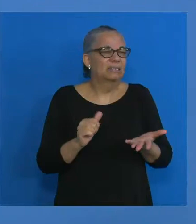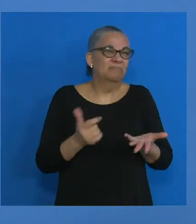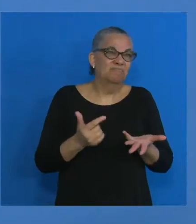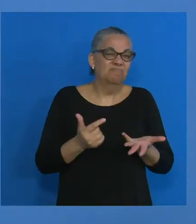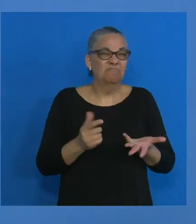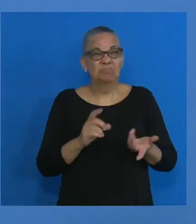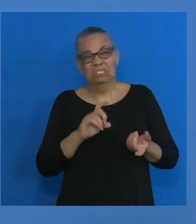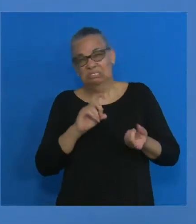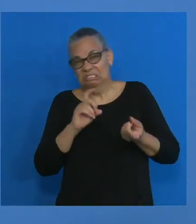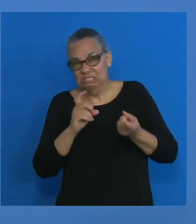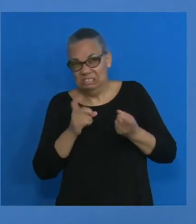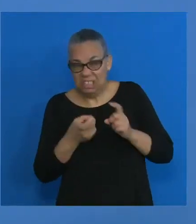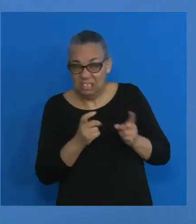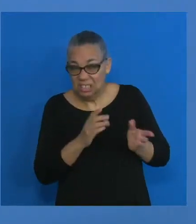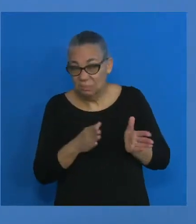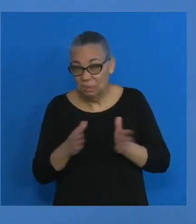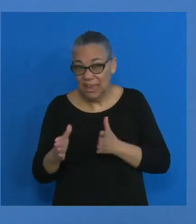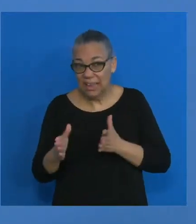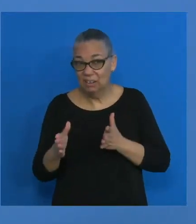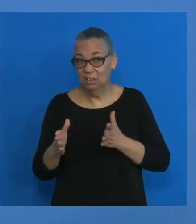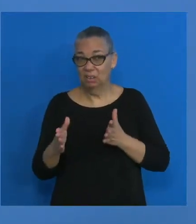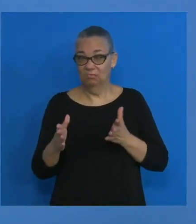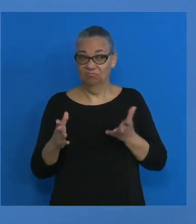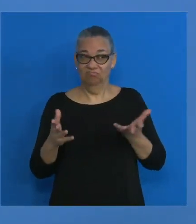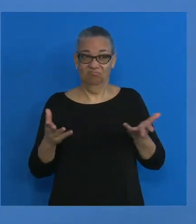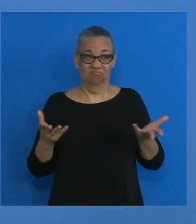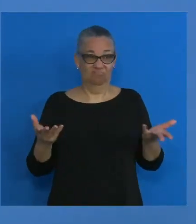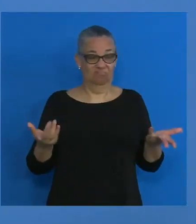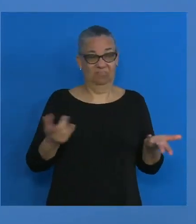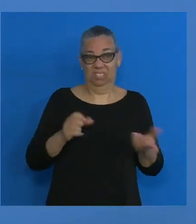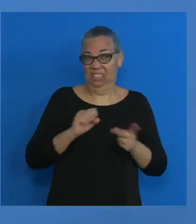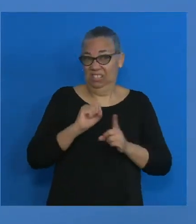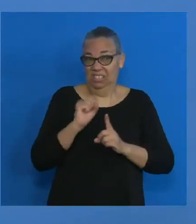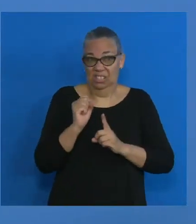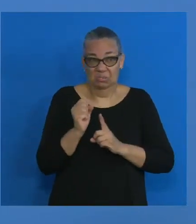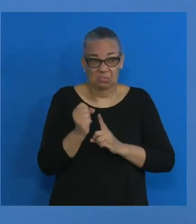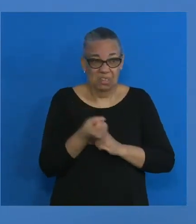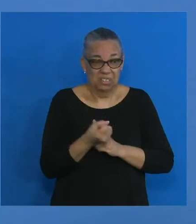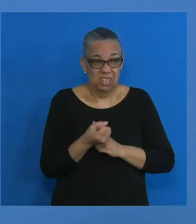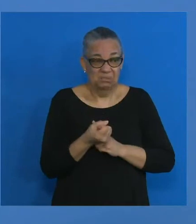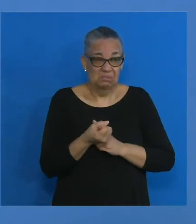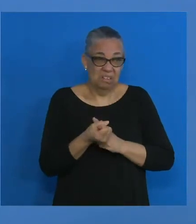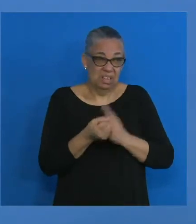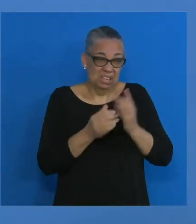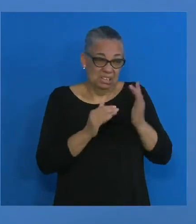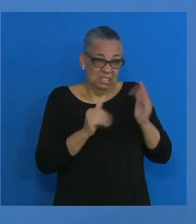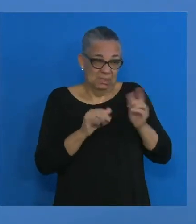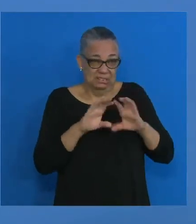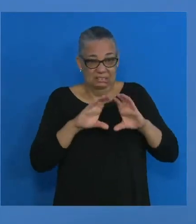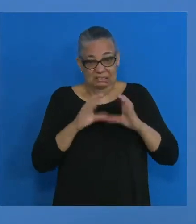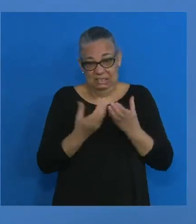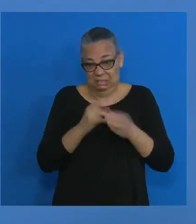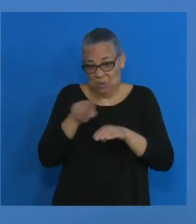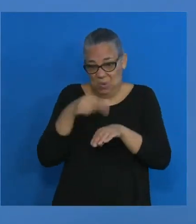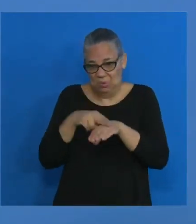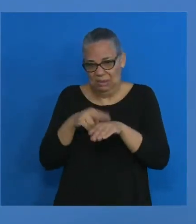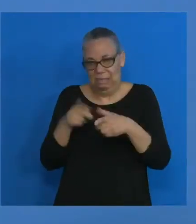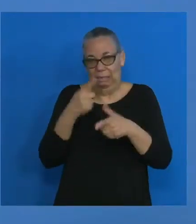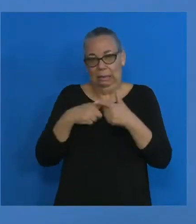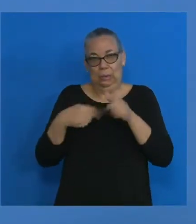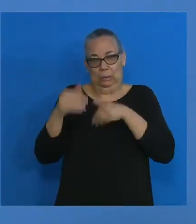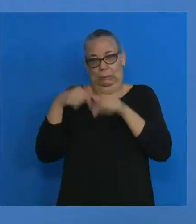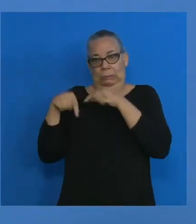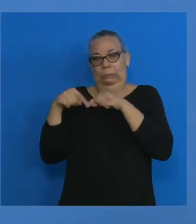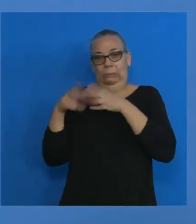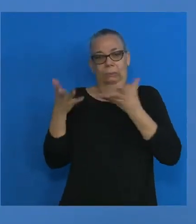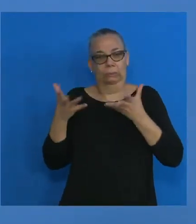change of plan in there? Was it a situation where you had expected classes would resume as normal and then that had to be backtracked? Or